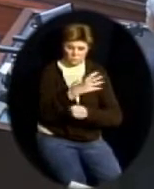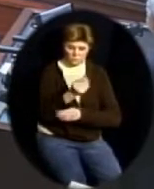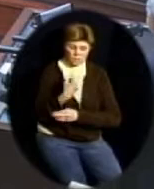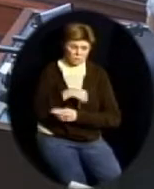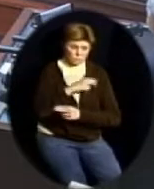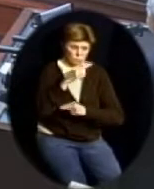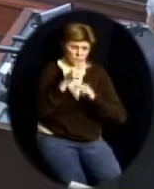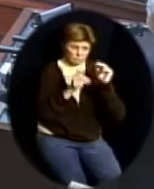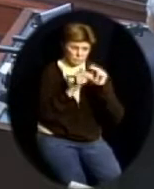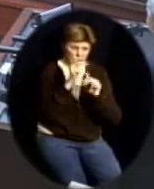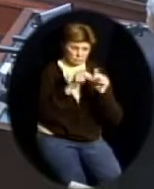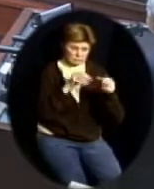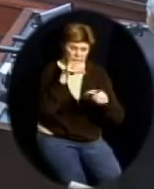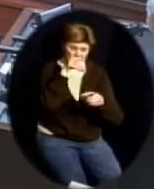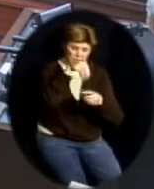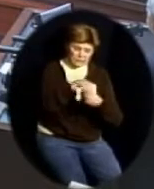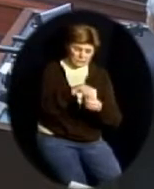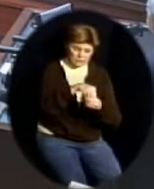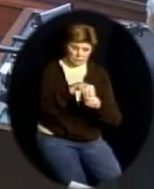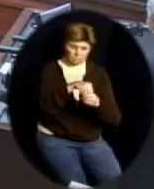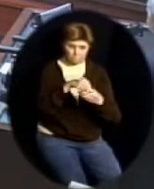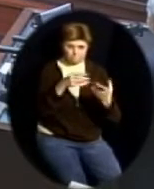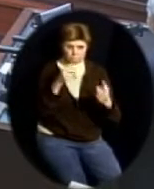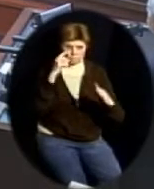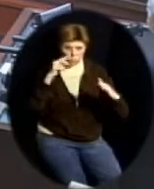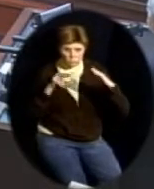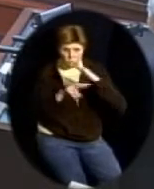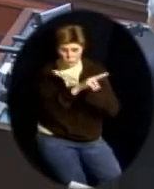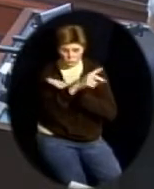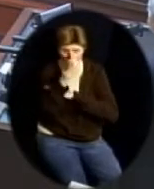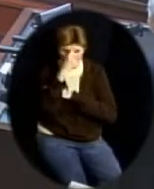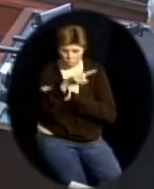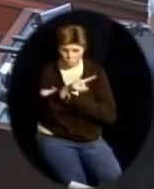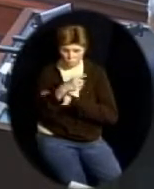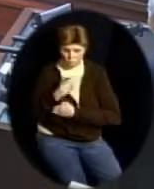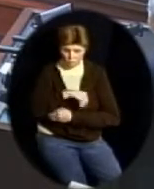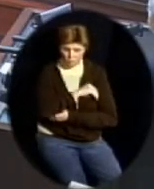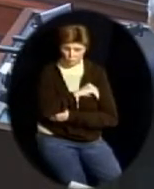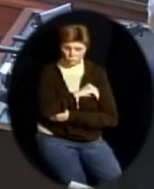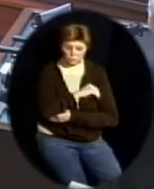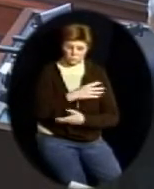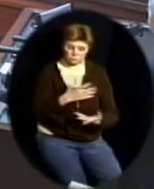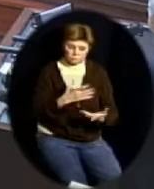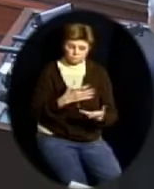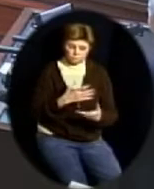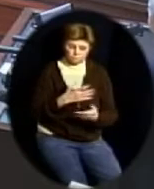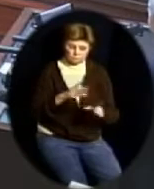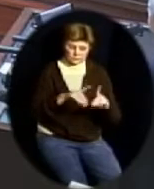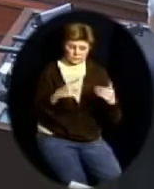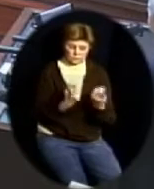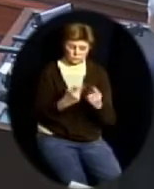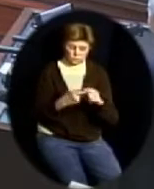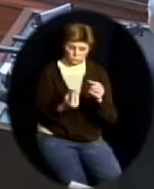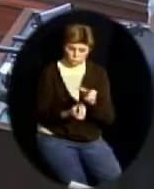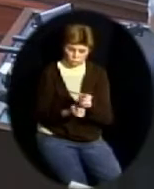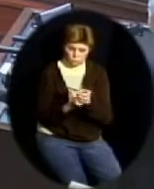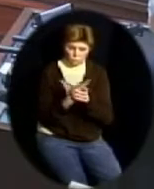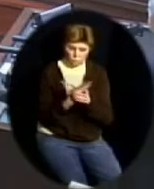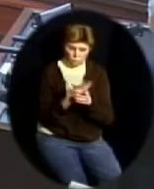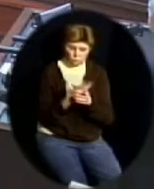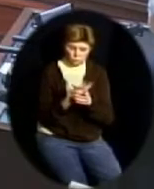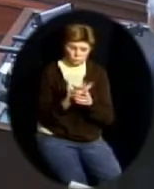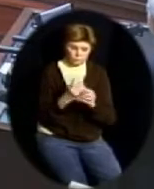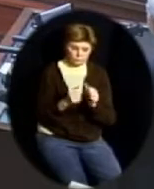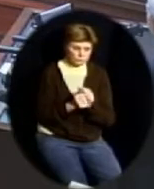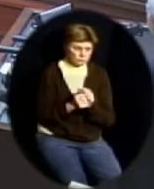growth. And it's a very simple kind of thing. There's going to be, for sure, 500 students more this year just